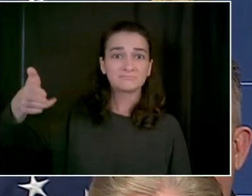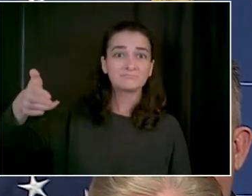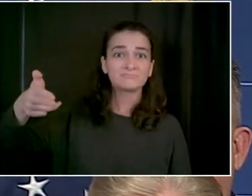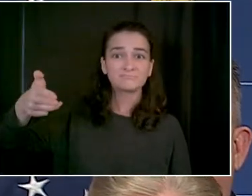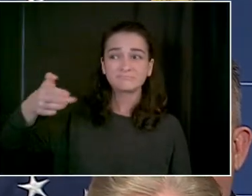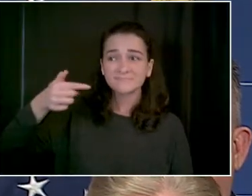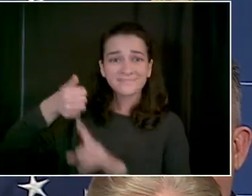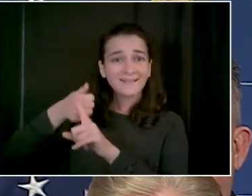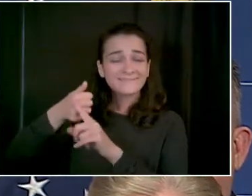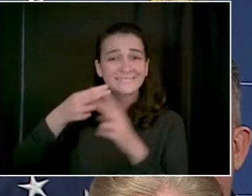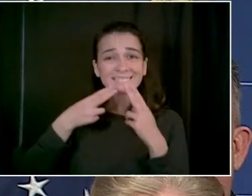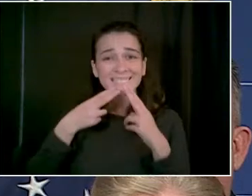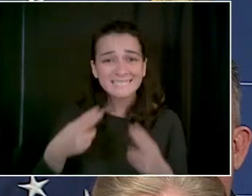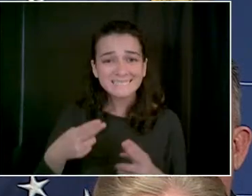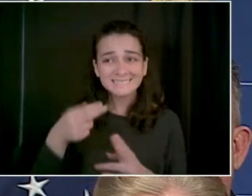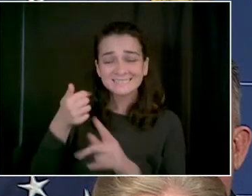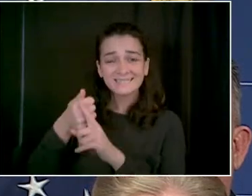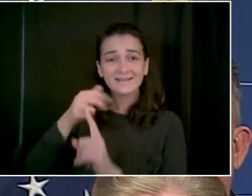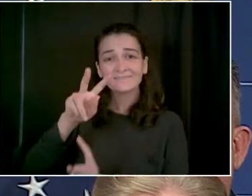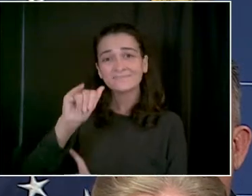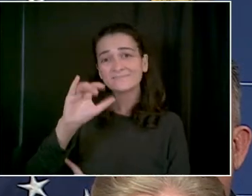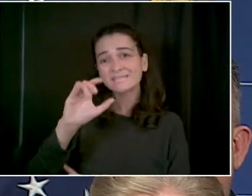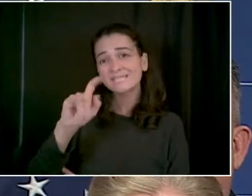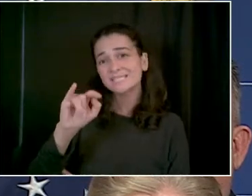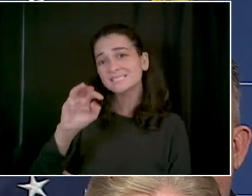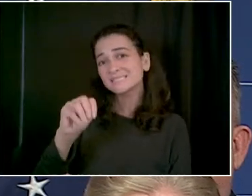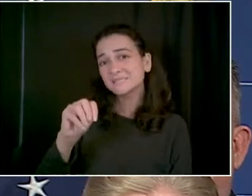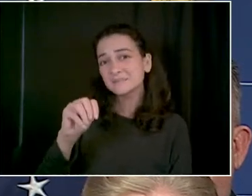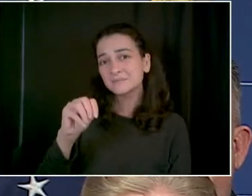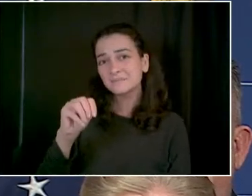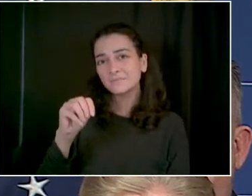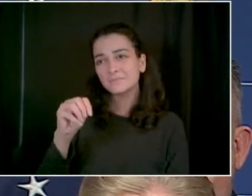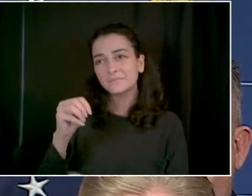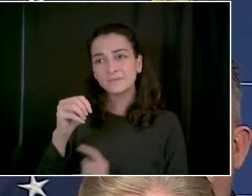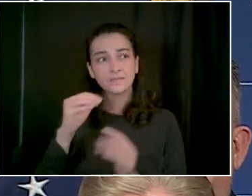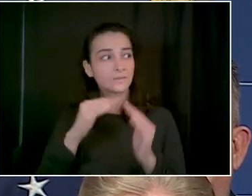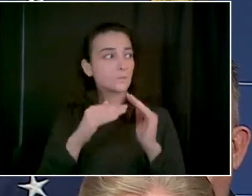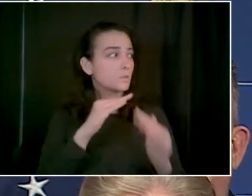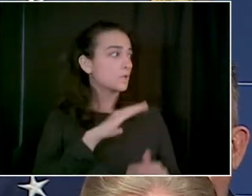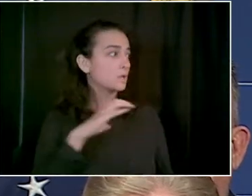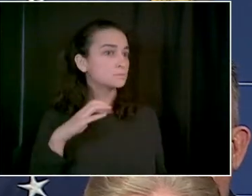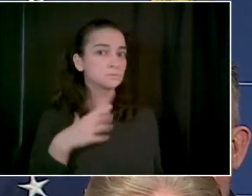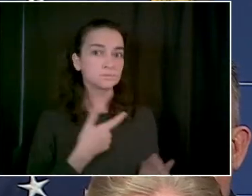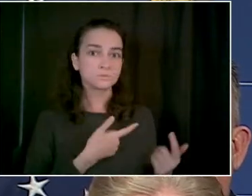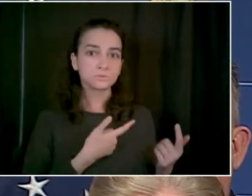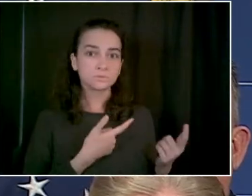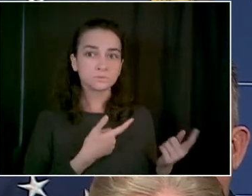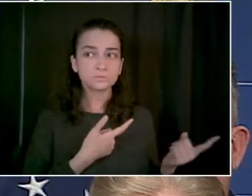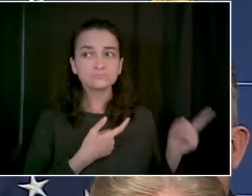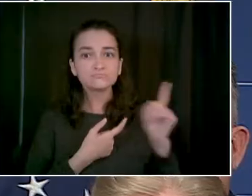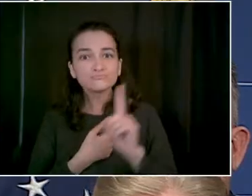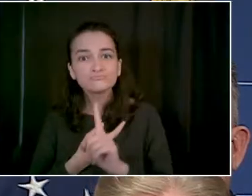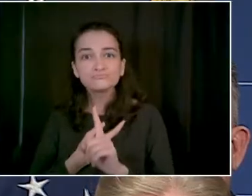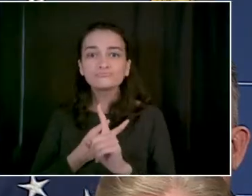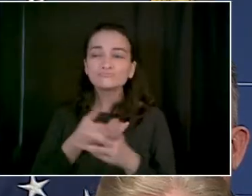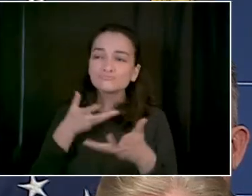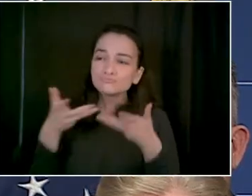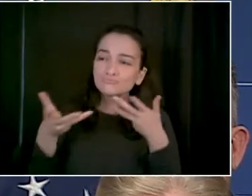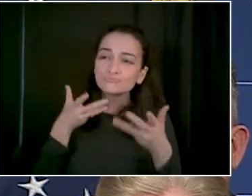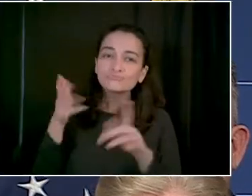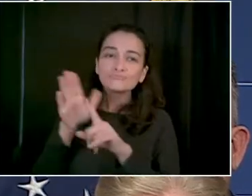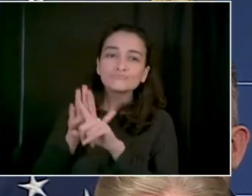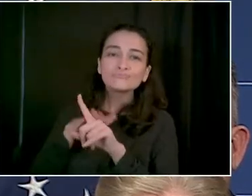and condole them? You're citywide elected and you had a crime of this action? And not only that, did any of them talk